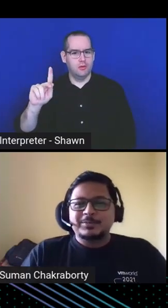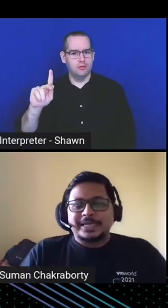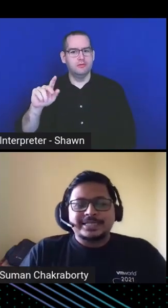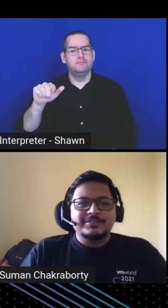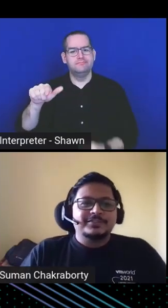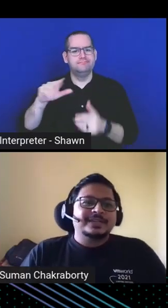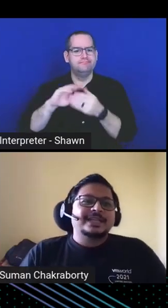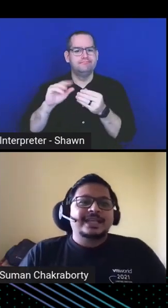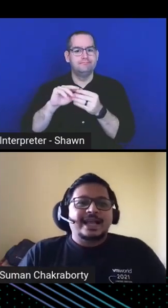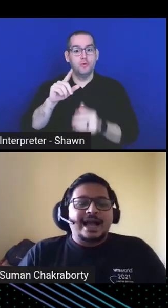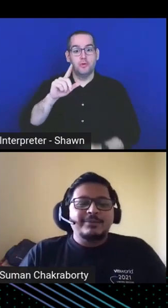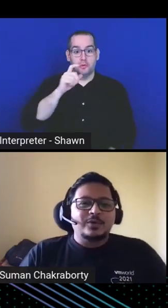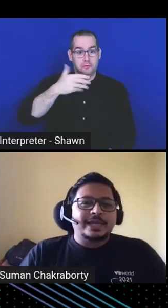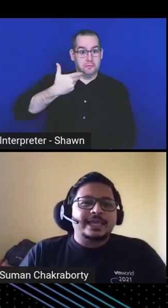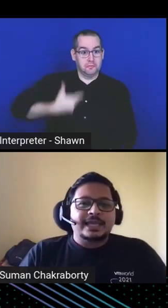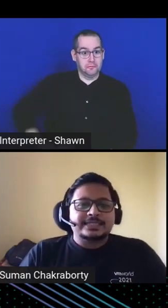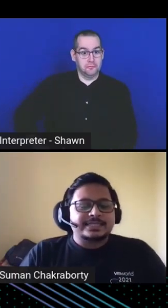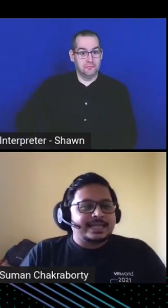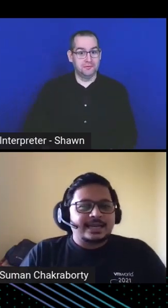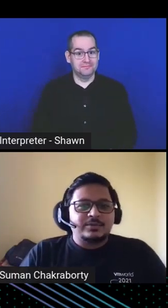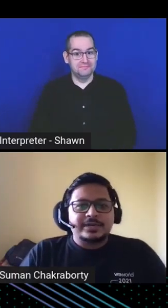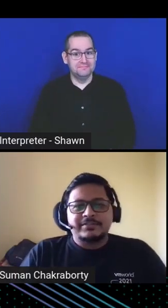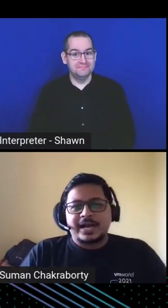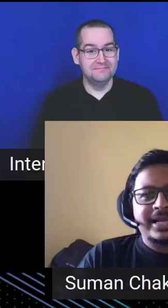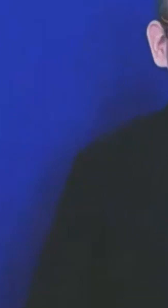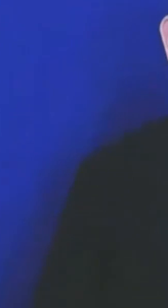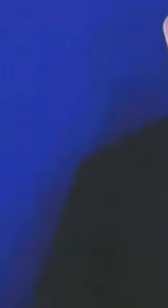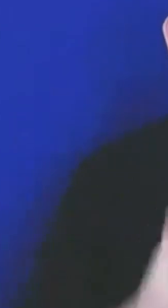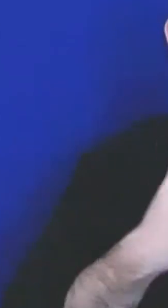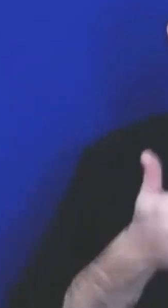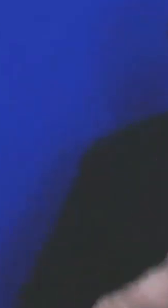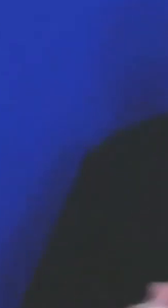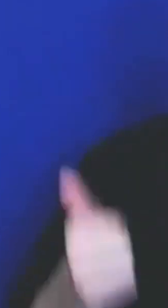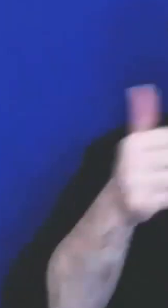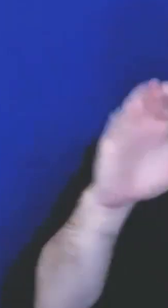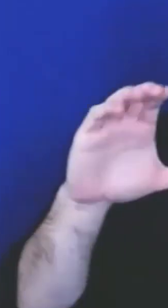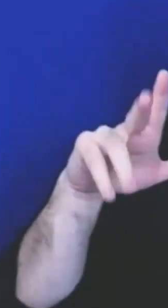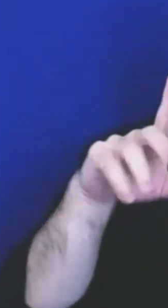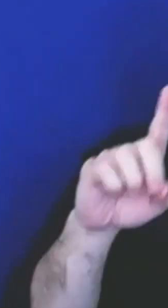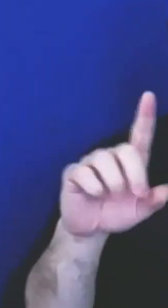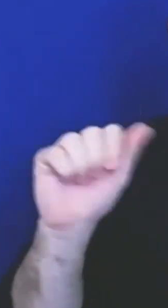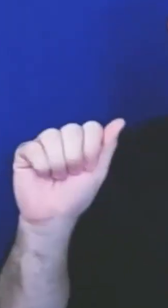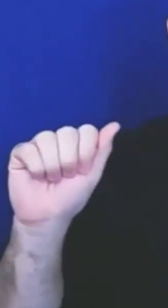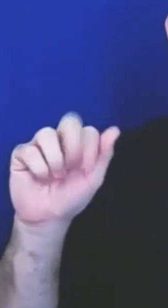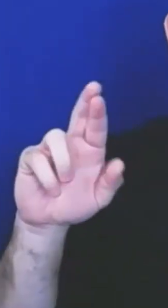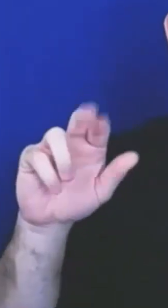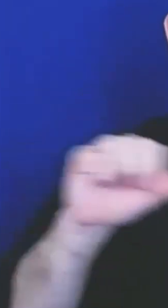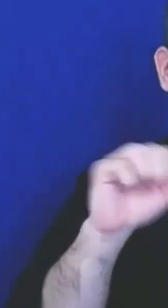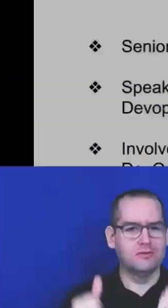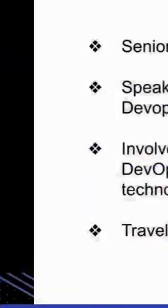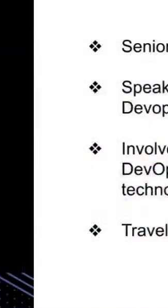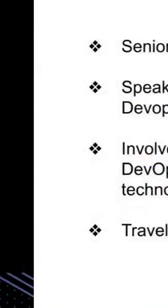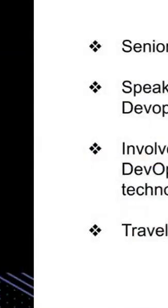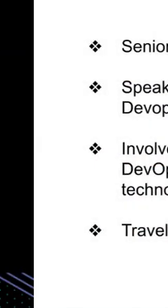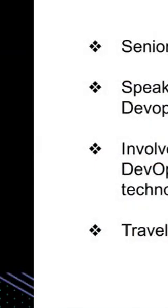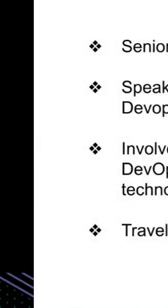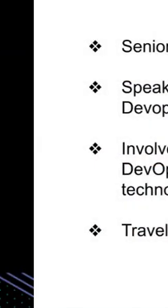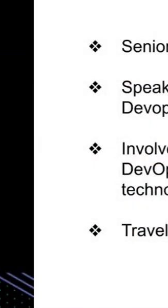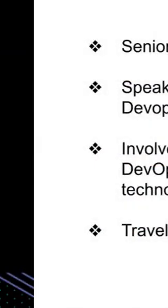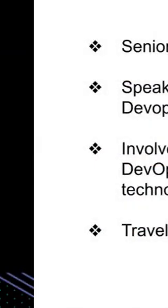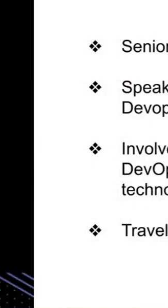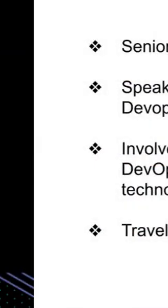A bit about myself. I'm working as a senior cloud native architect with VMware. And my role here is to